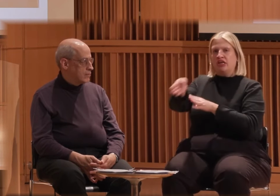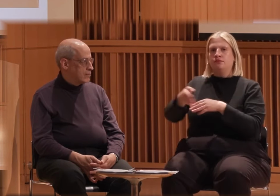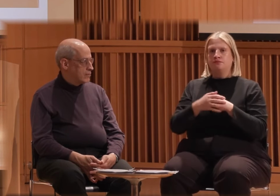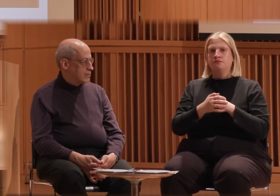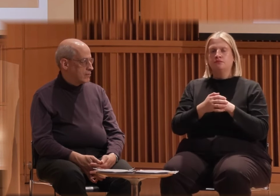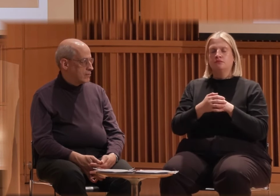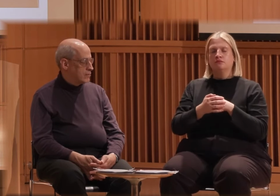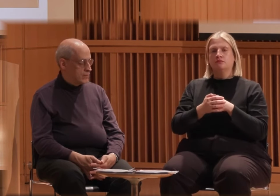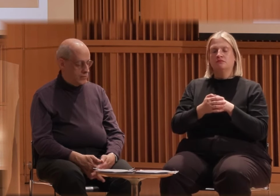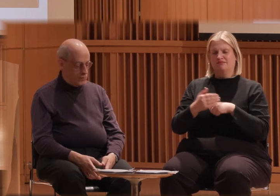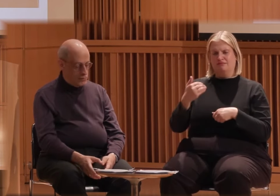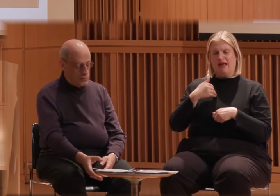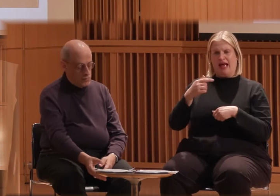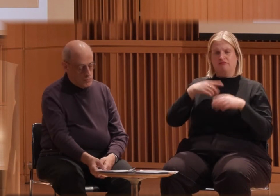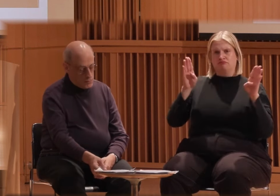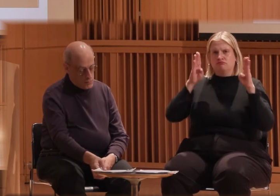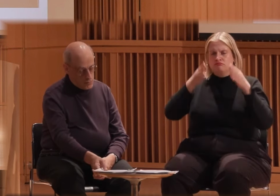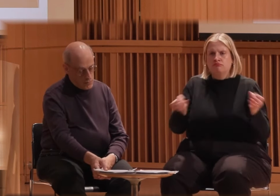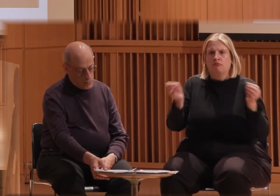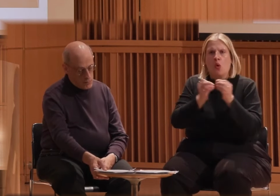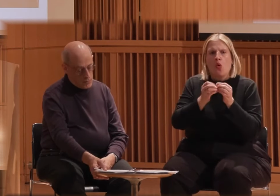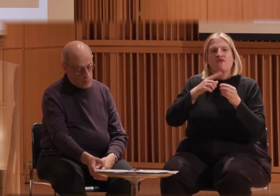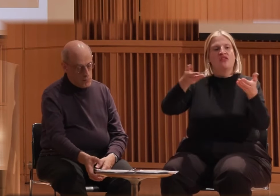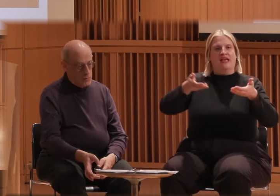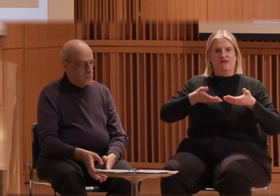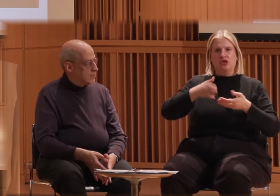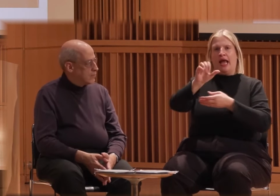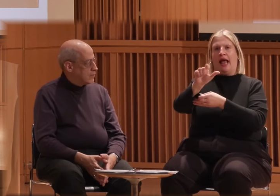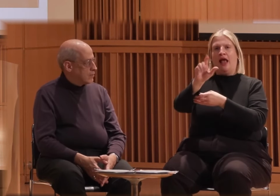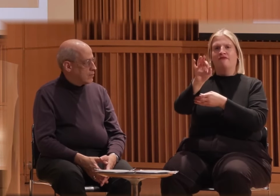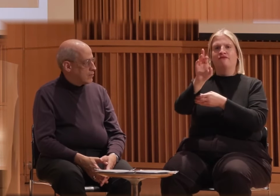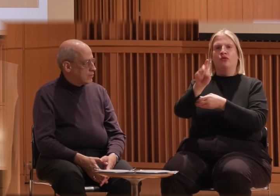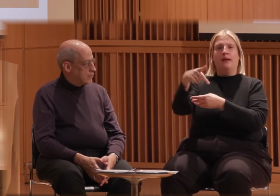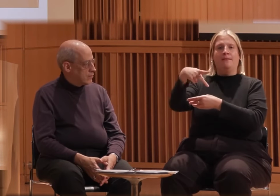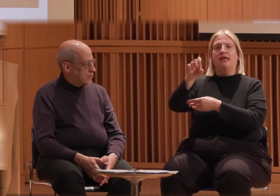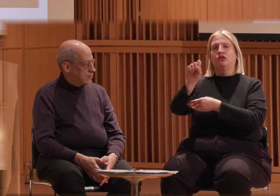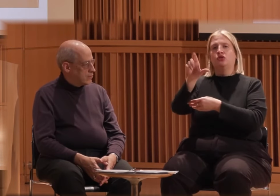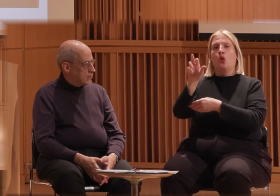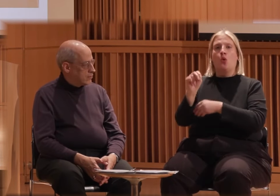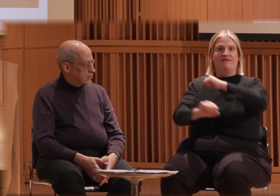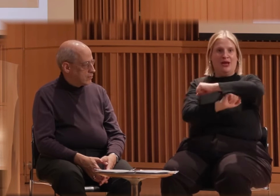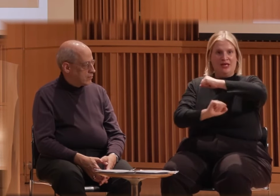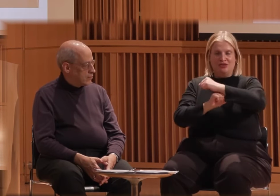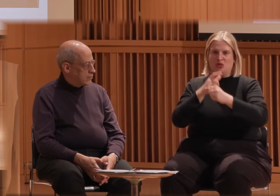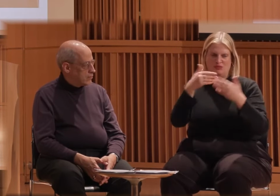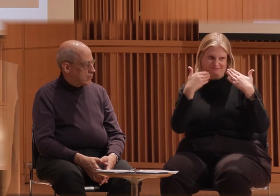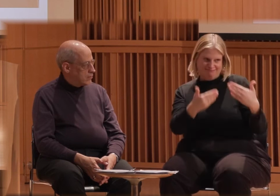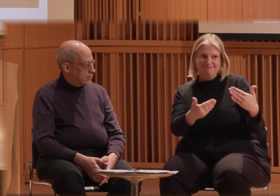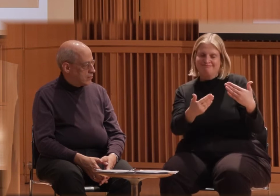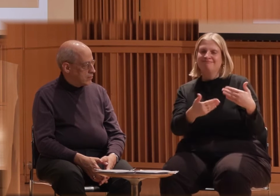this insight even more into focus at the invitation of the Alfred P. Sloan Foundation, who we happen to also thank